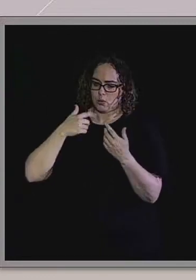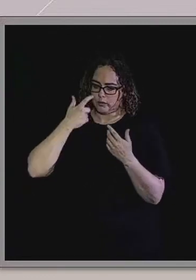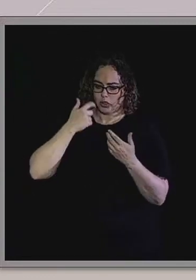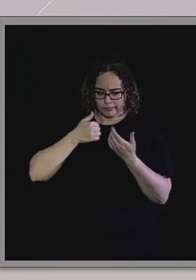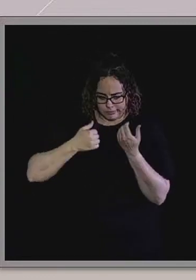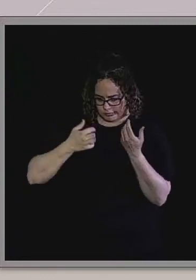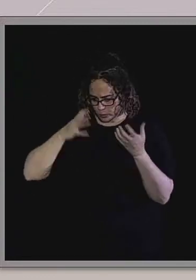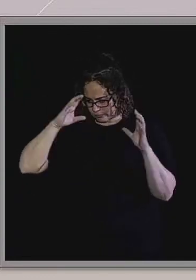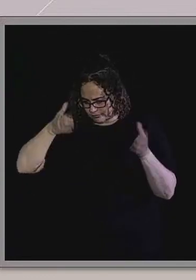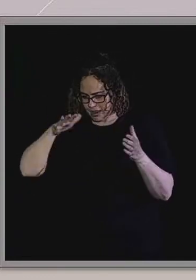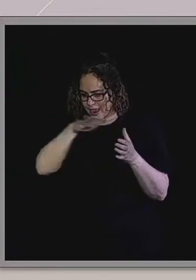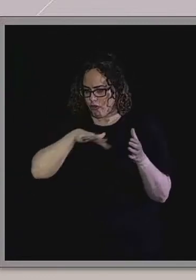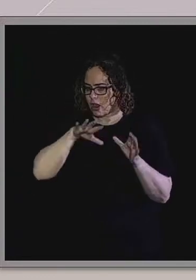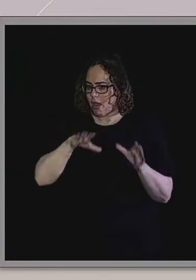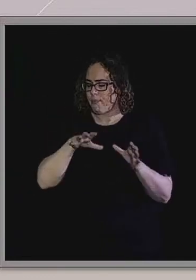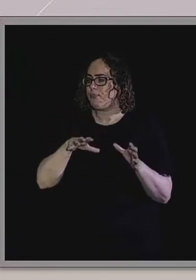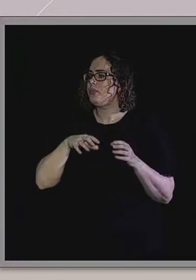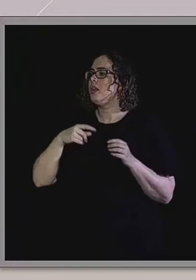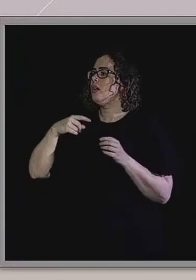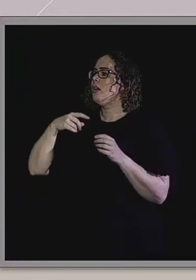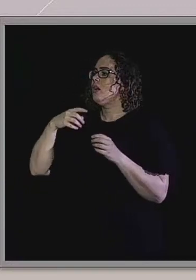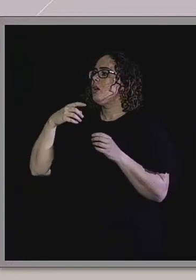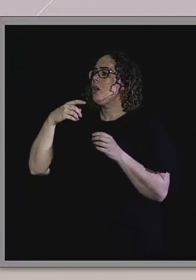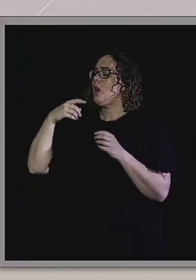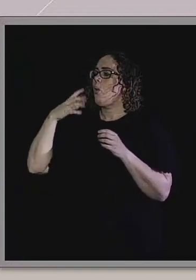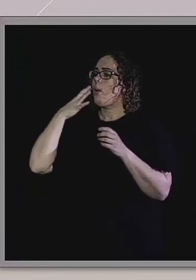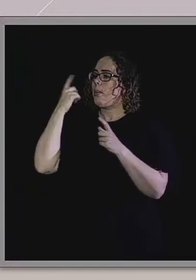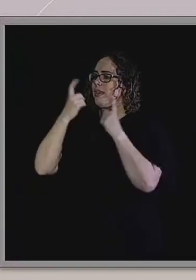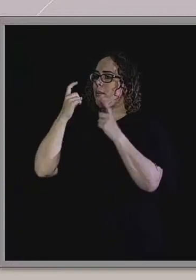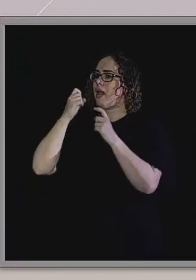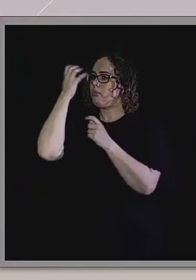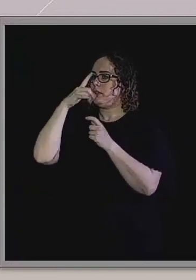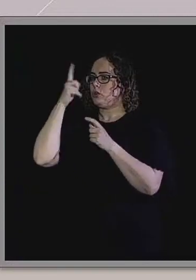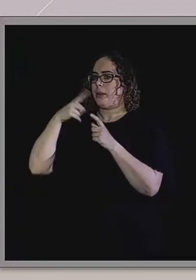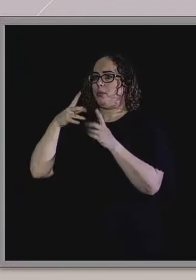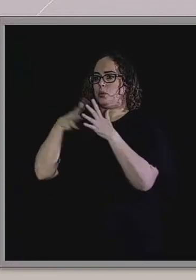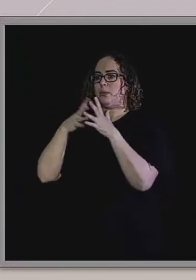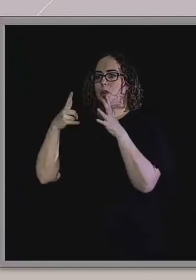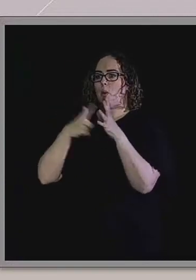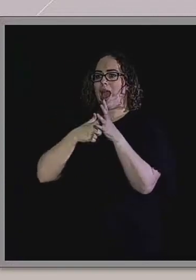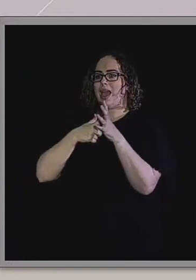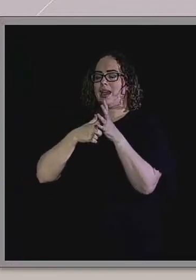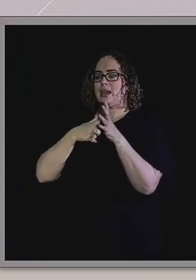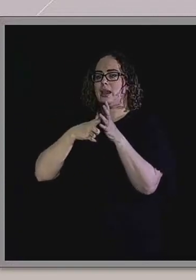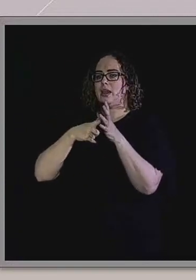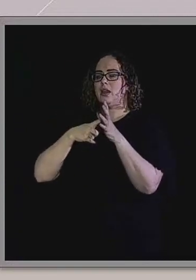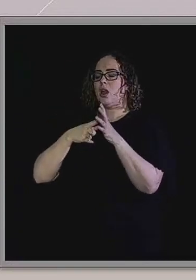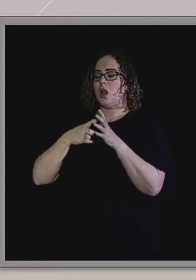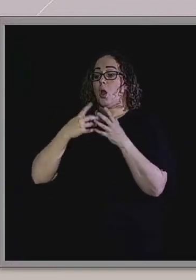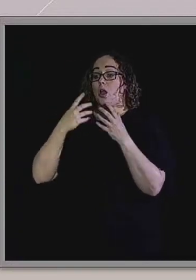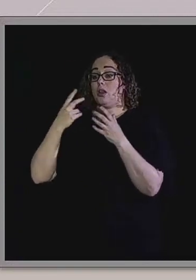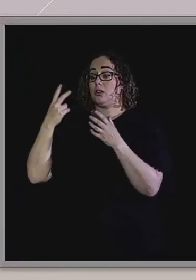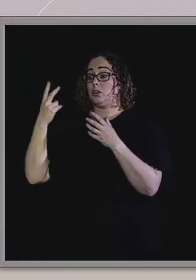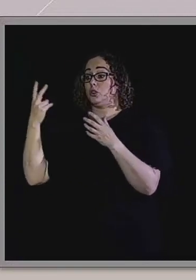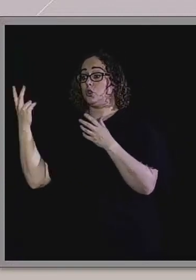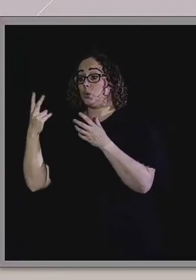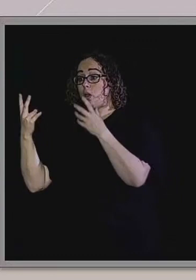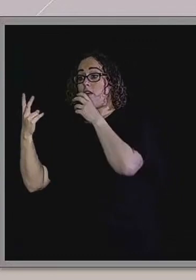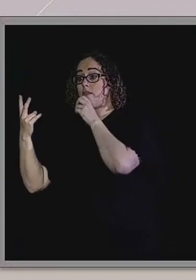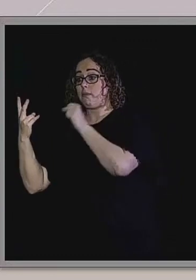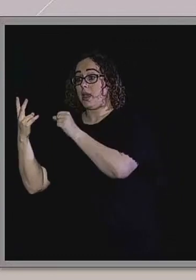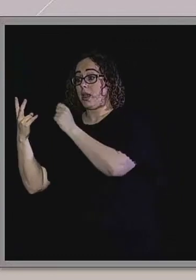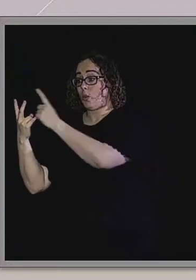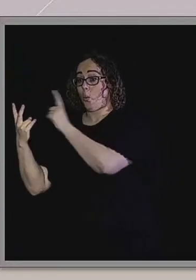in 17. And in terms of incarceration, right now in Western Australia, 1 in 12 Aboriginal men are in prison